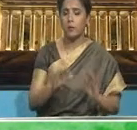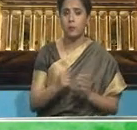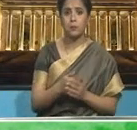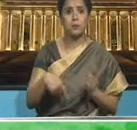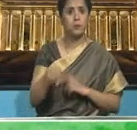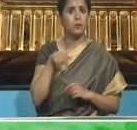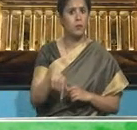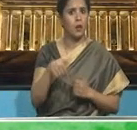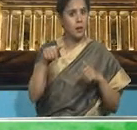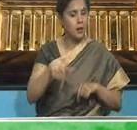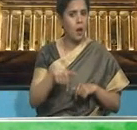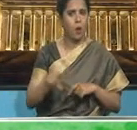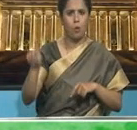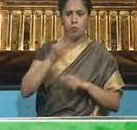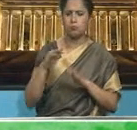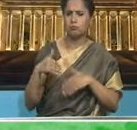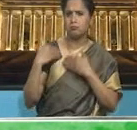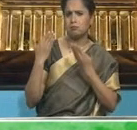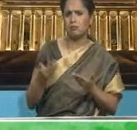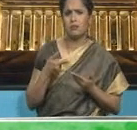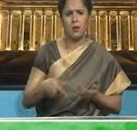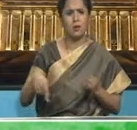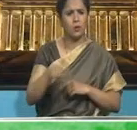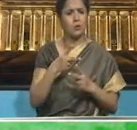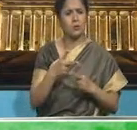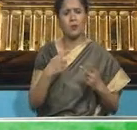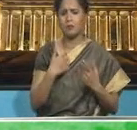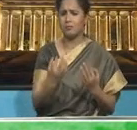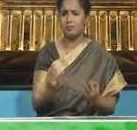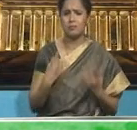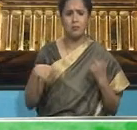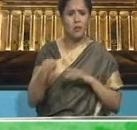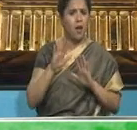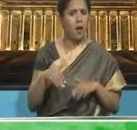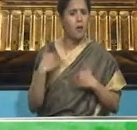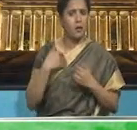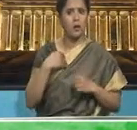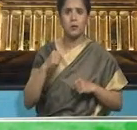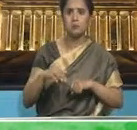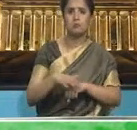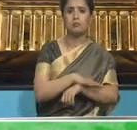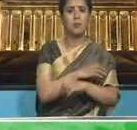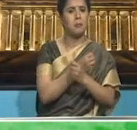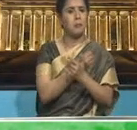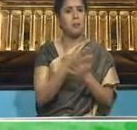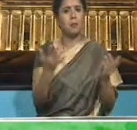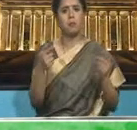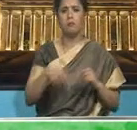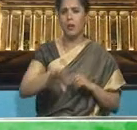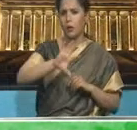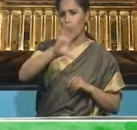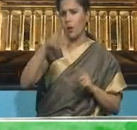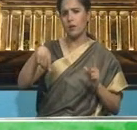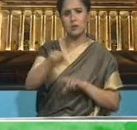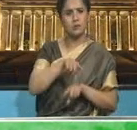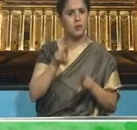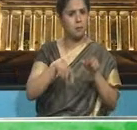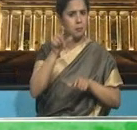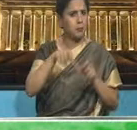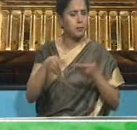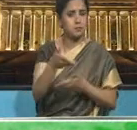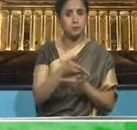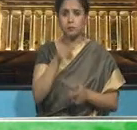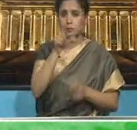the present day, it has been an amazing journey that has inspired many other nations. Every citizen